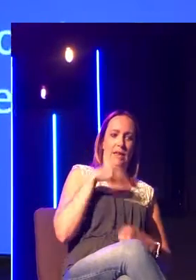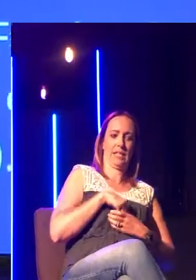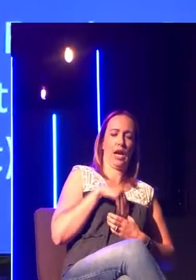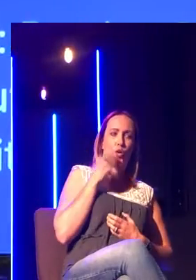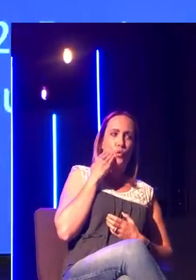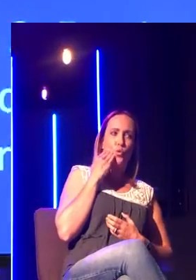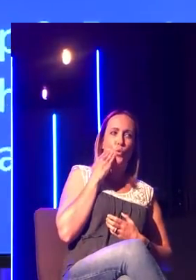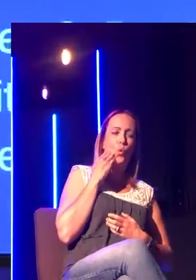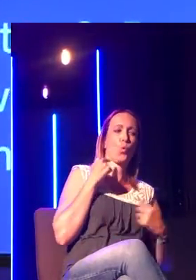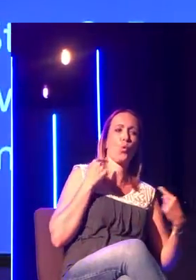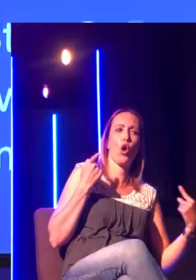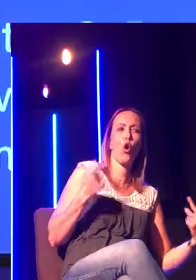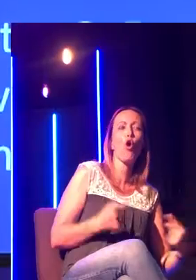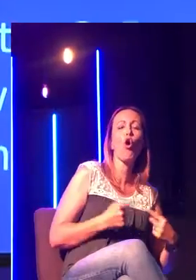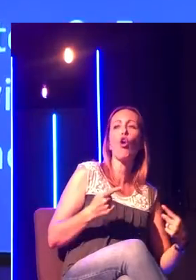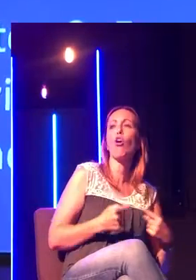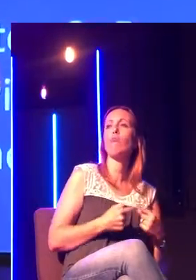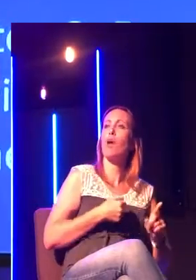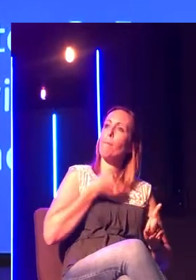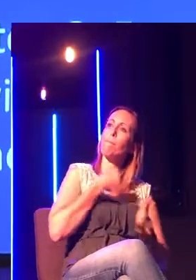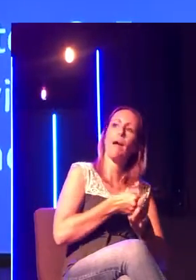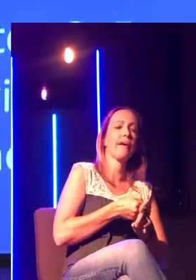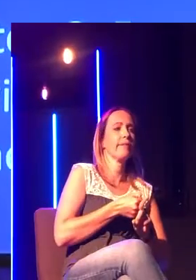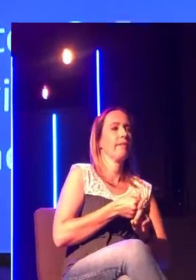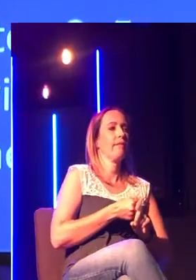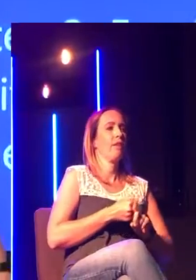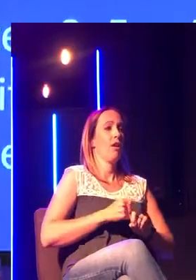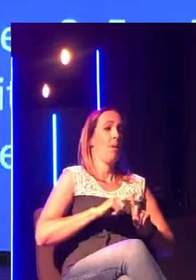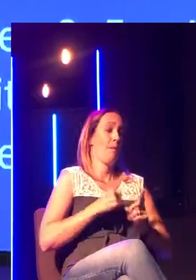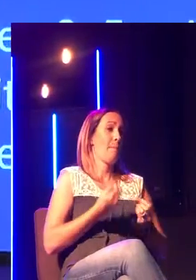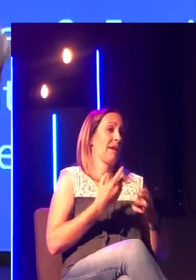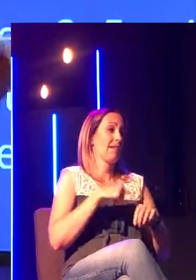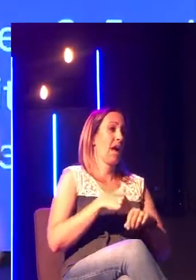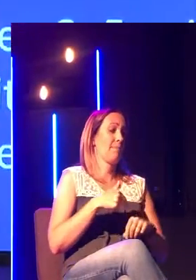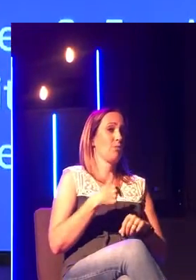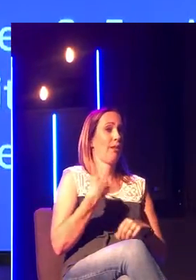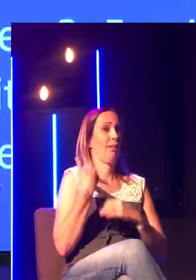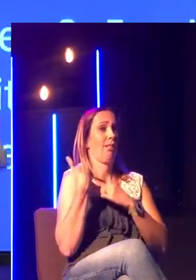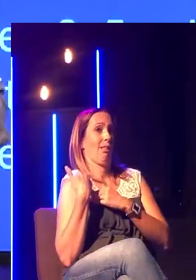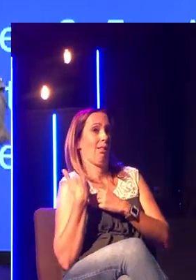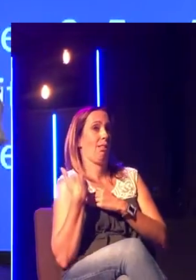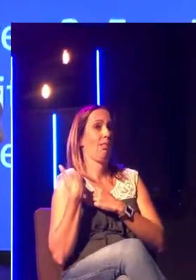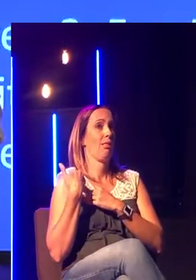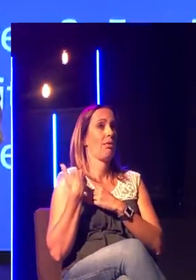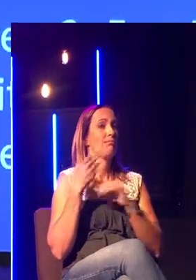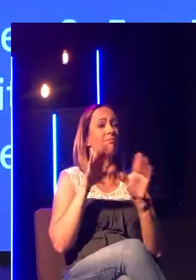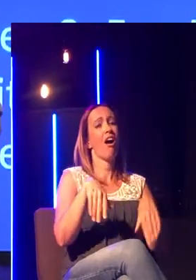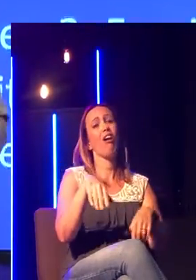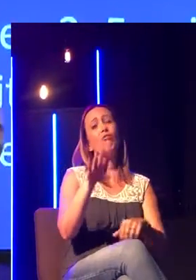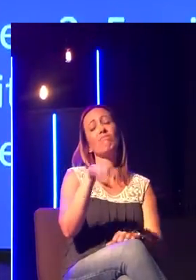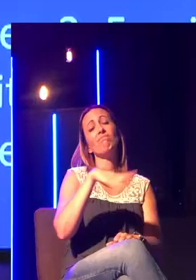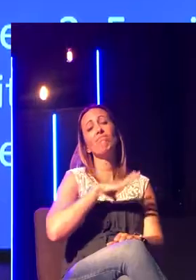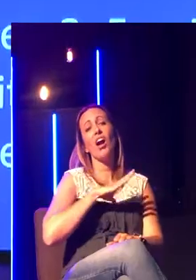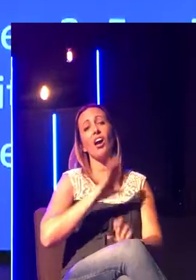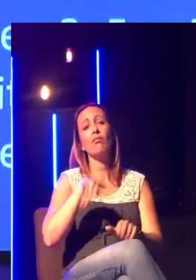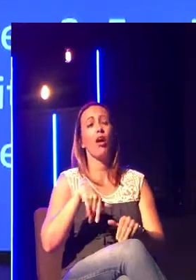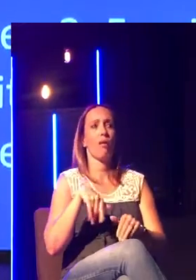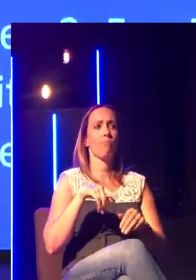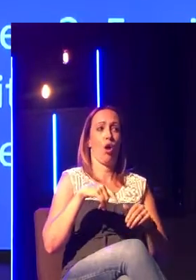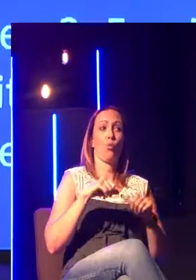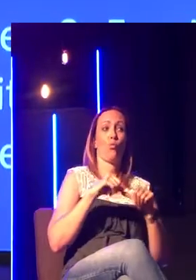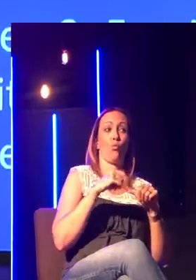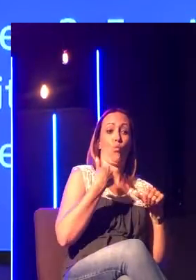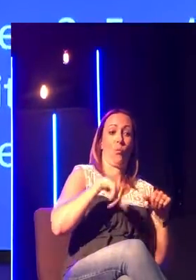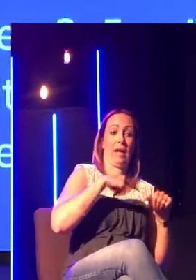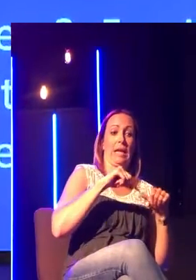it wounded, it affected you. But many times we carry it. Even if we say, oh, it's no big deal, but many times we carry that hurt for a